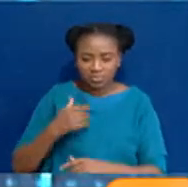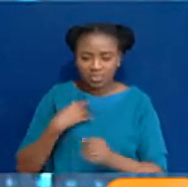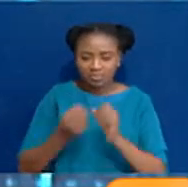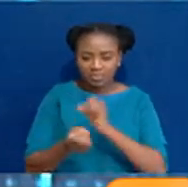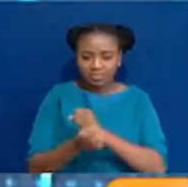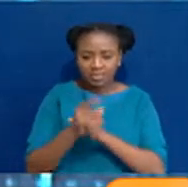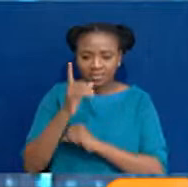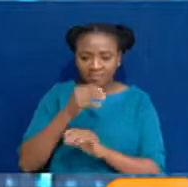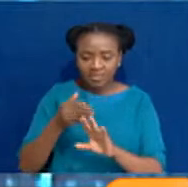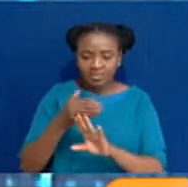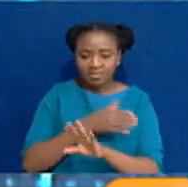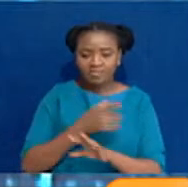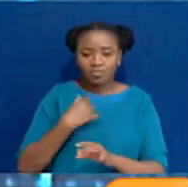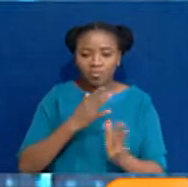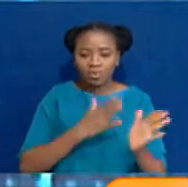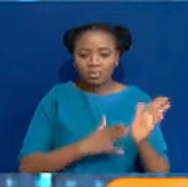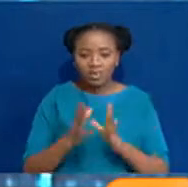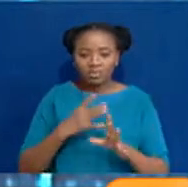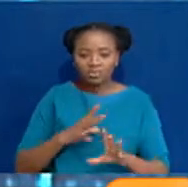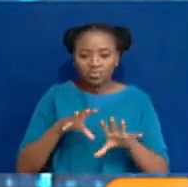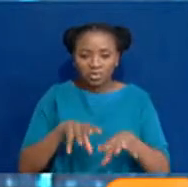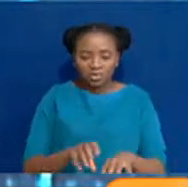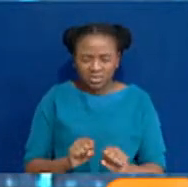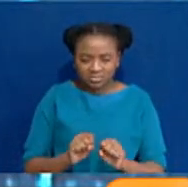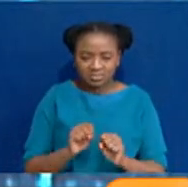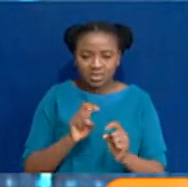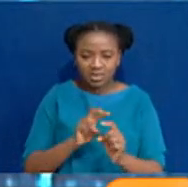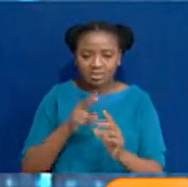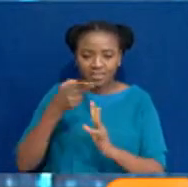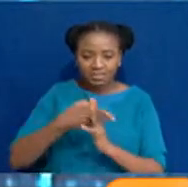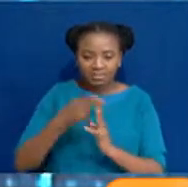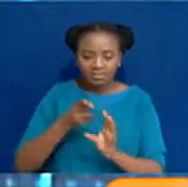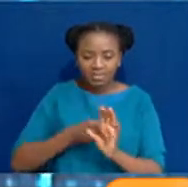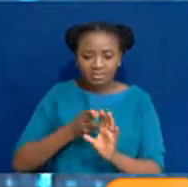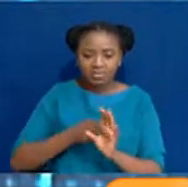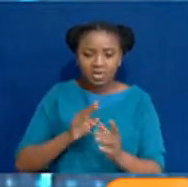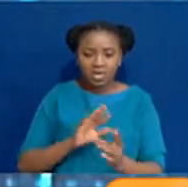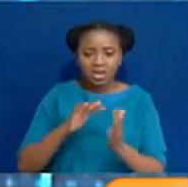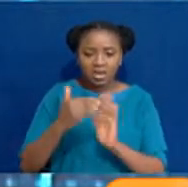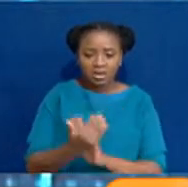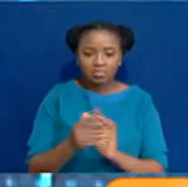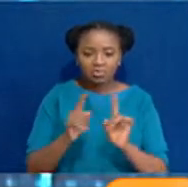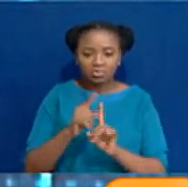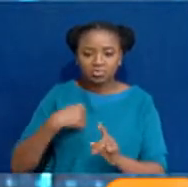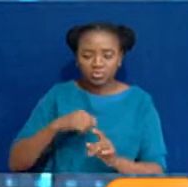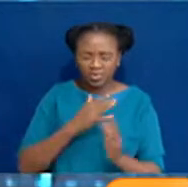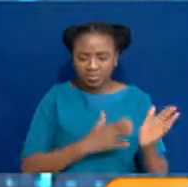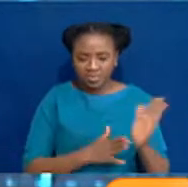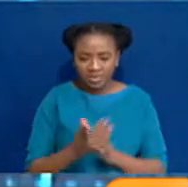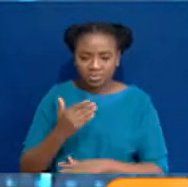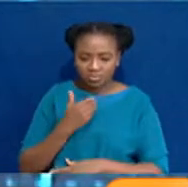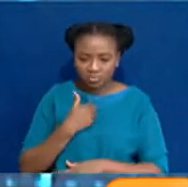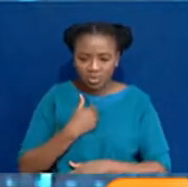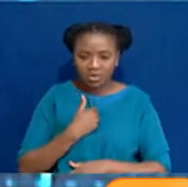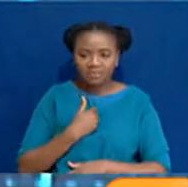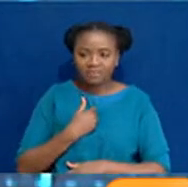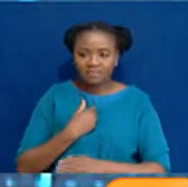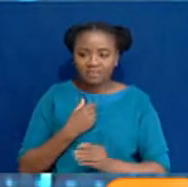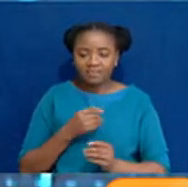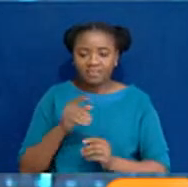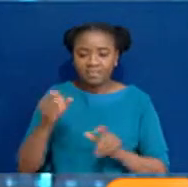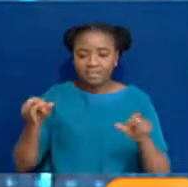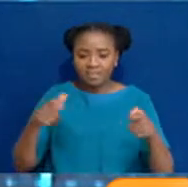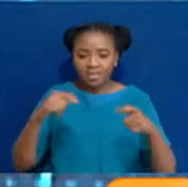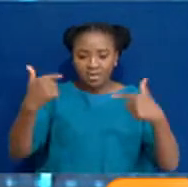this ministry, that we will adopt a participatory approach. When it comes to pass, we will hold consultations with the media. We'll call the media